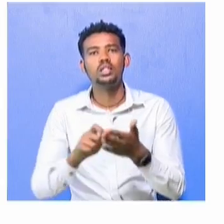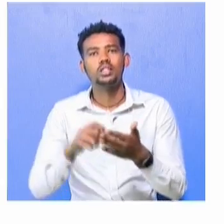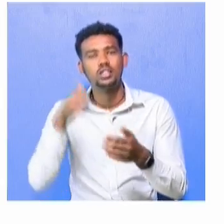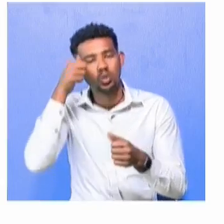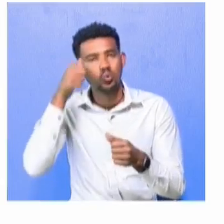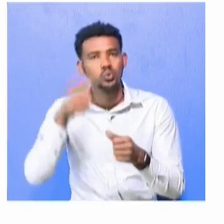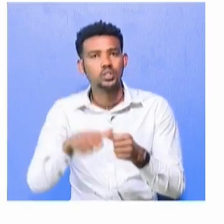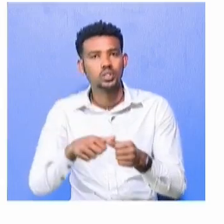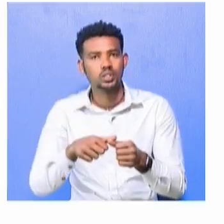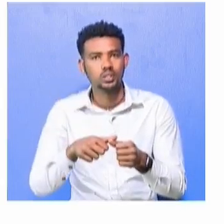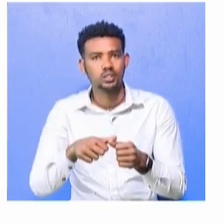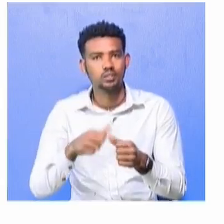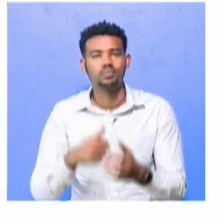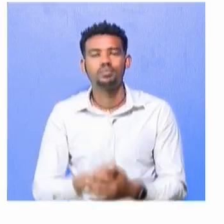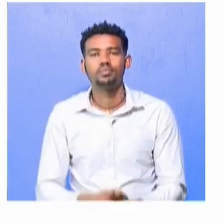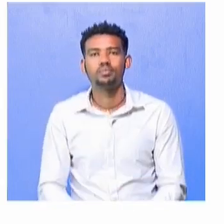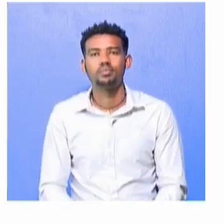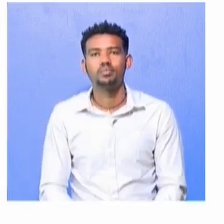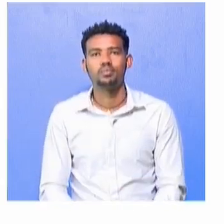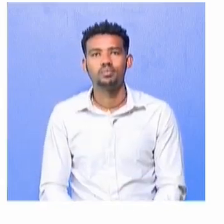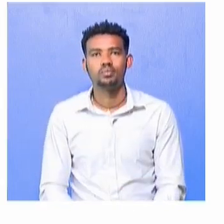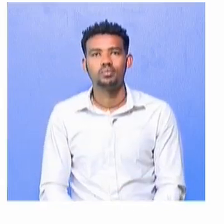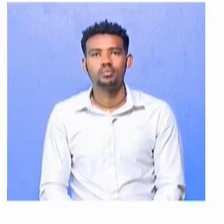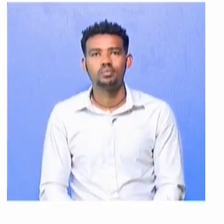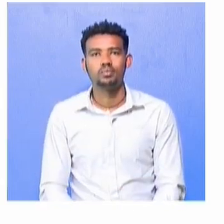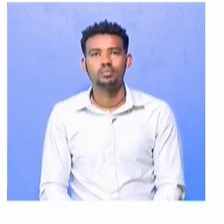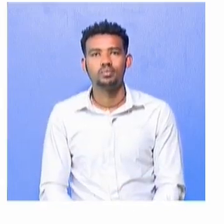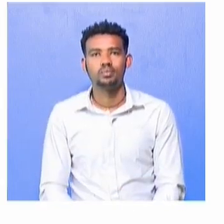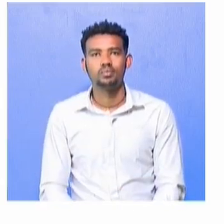And then what are